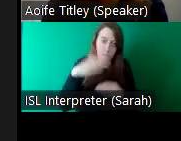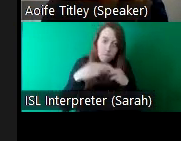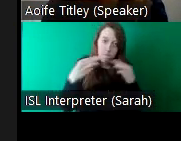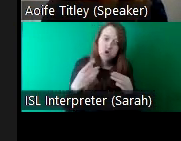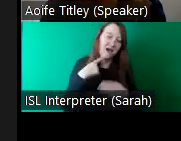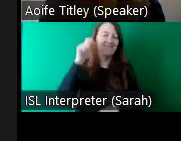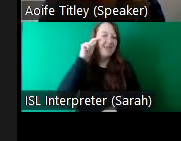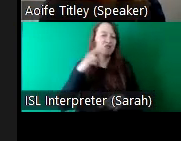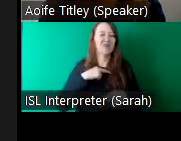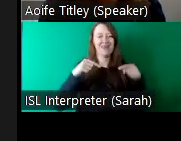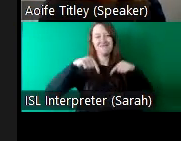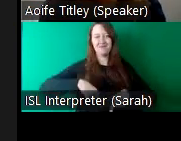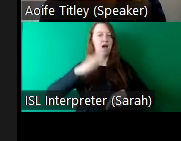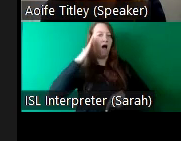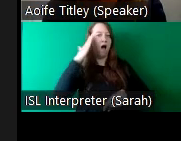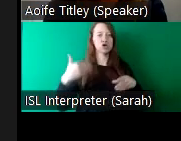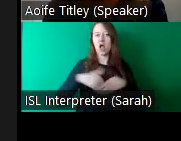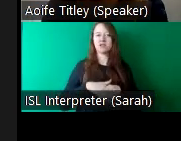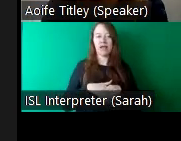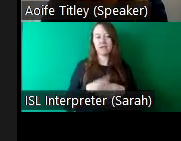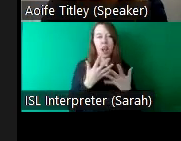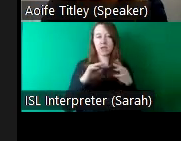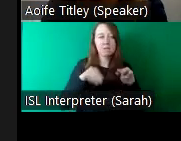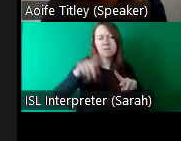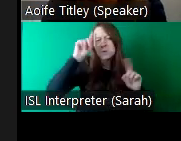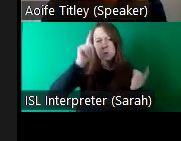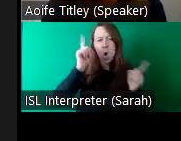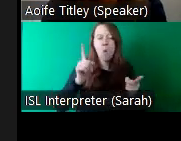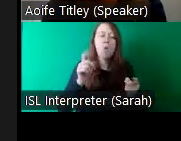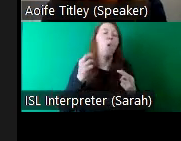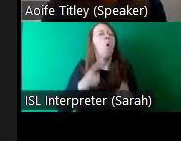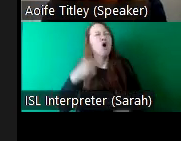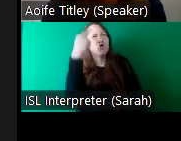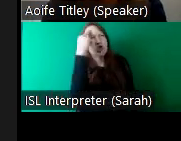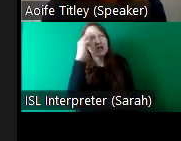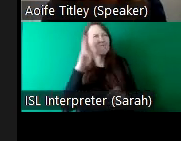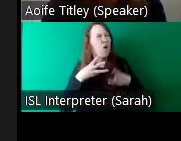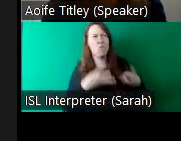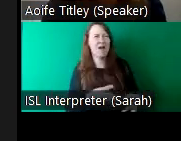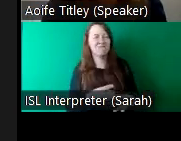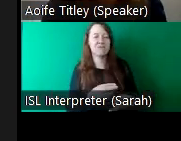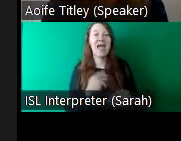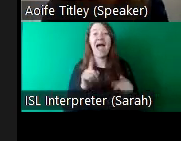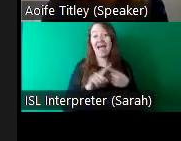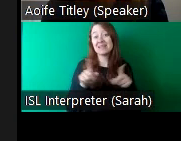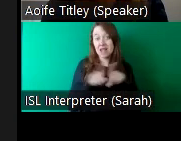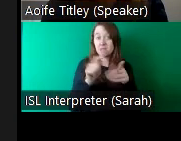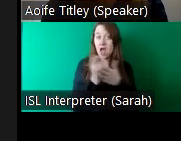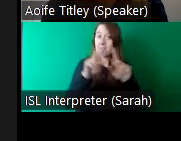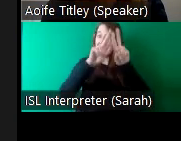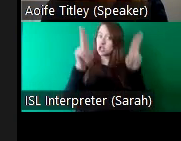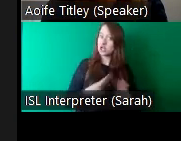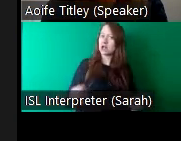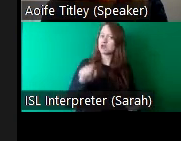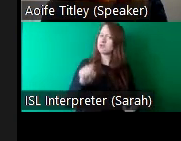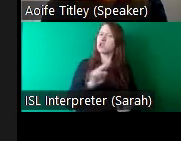context. Also, I would say very misunderstood in the Irish context and very misunderstood in the international context as well. So just felt